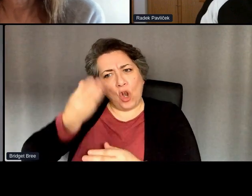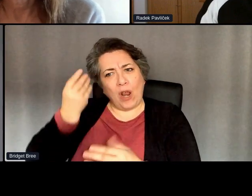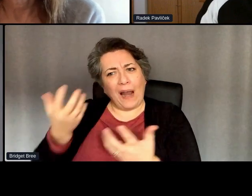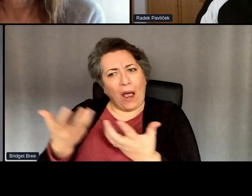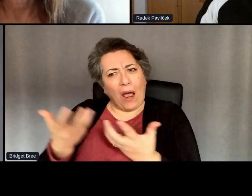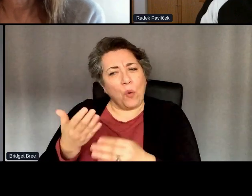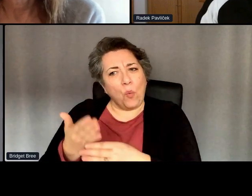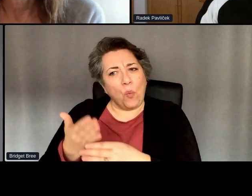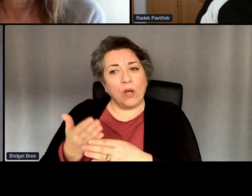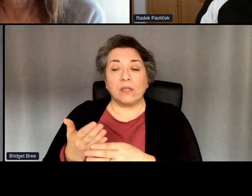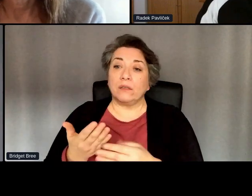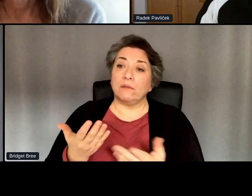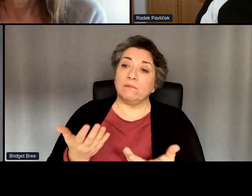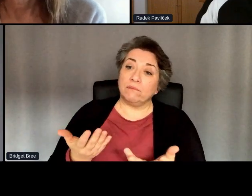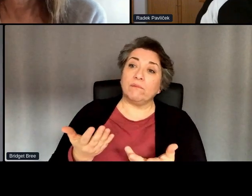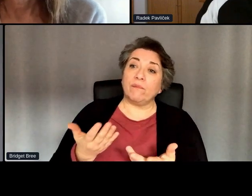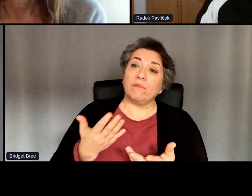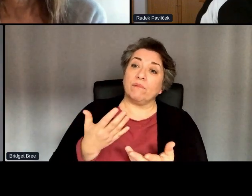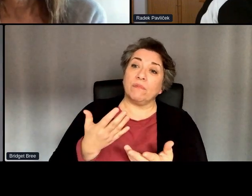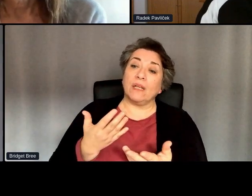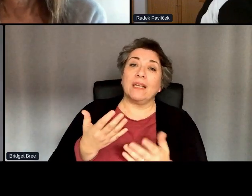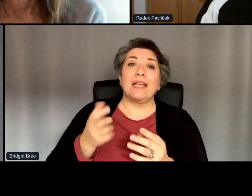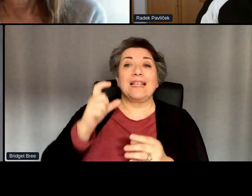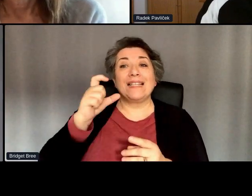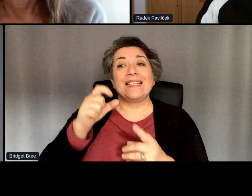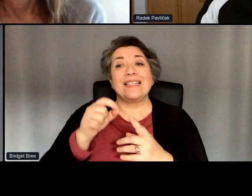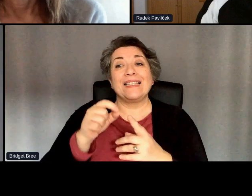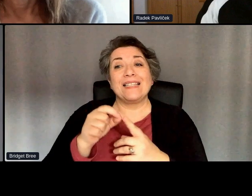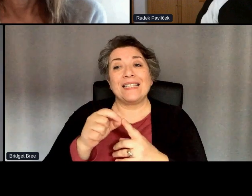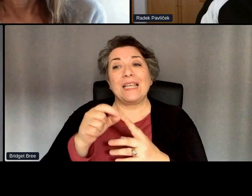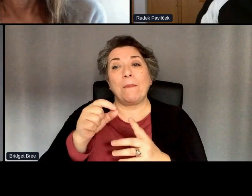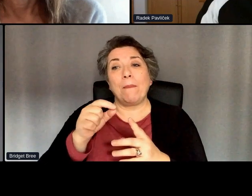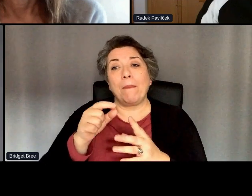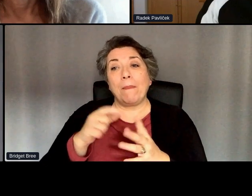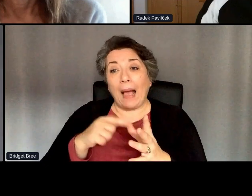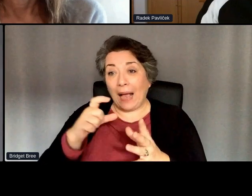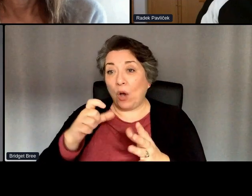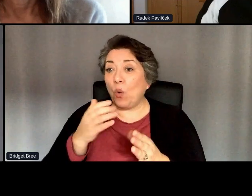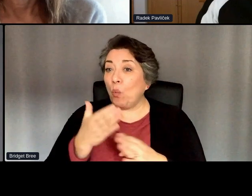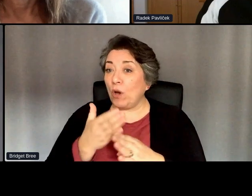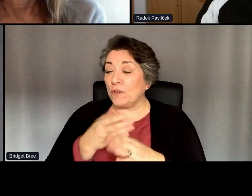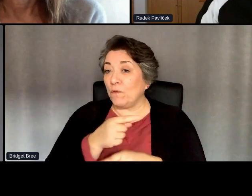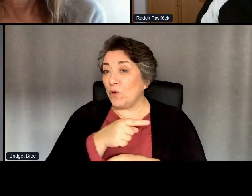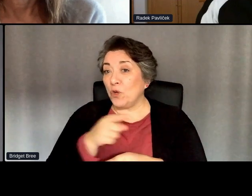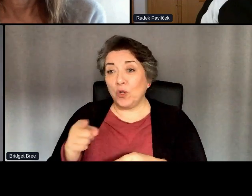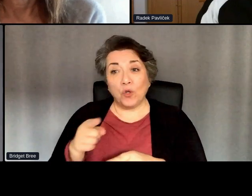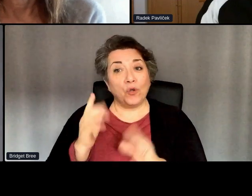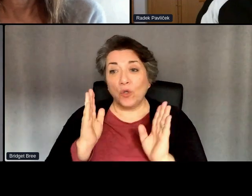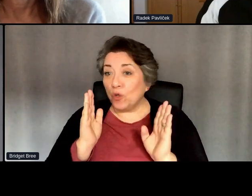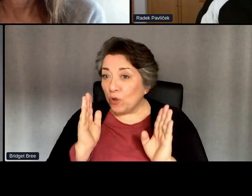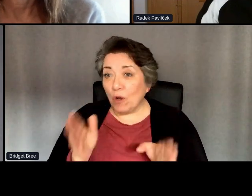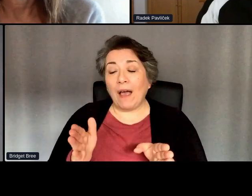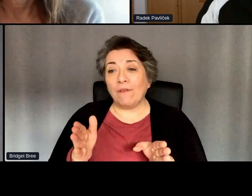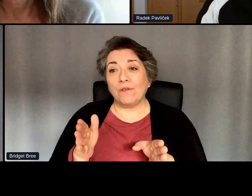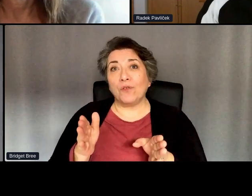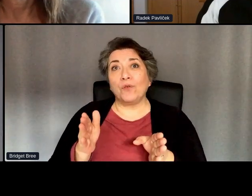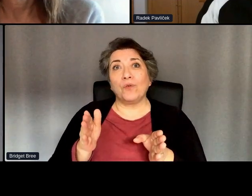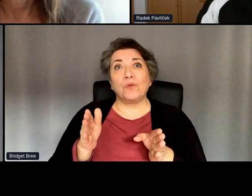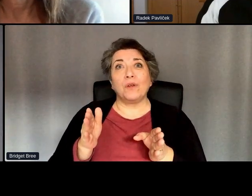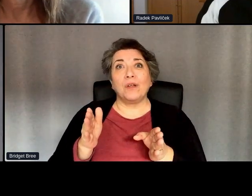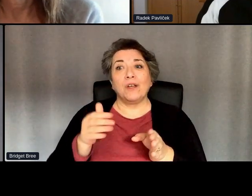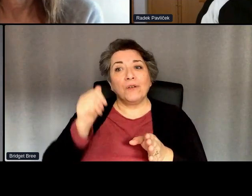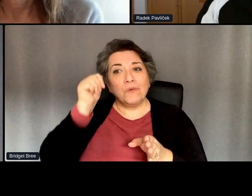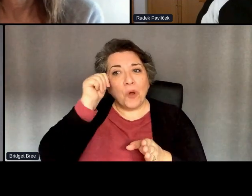to learn through the body of knowledge. You don't even need to pay any course or do anything. You just can follow the body of knowledge. There's links and there's